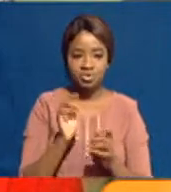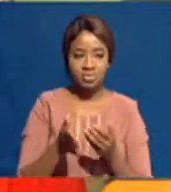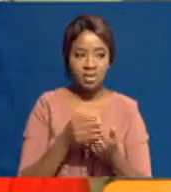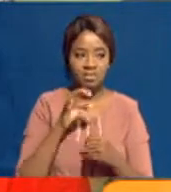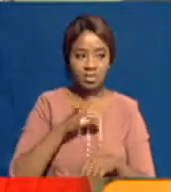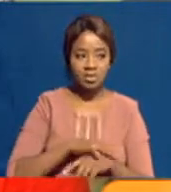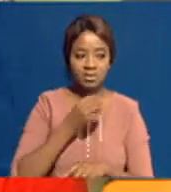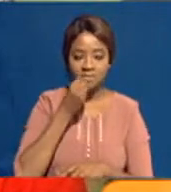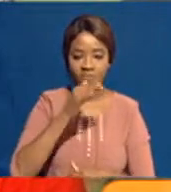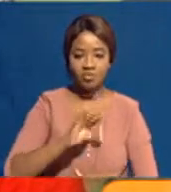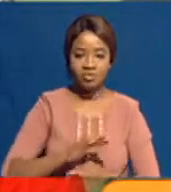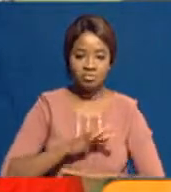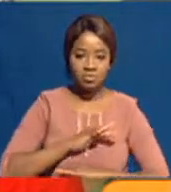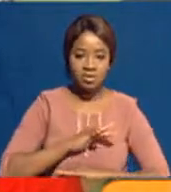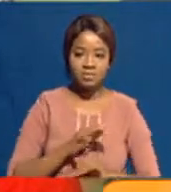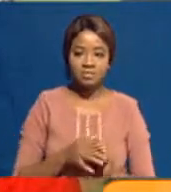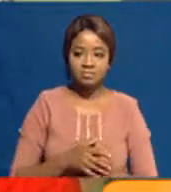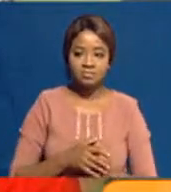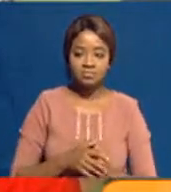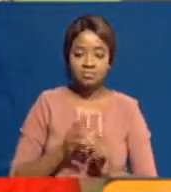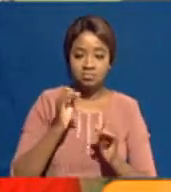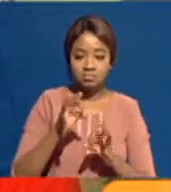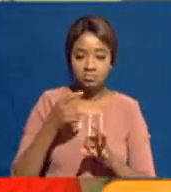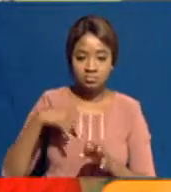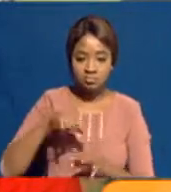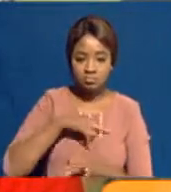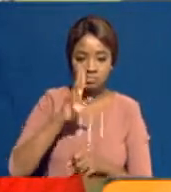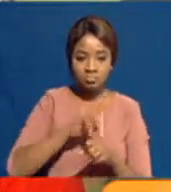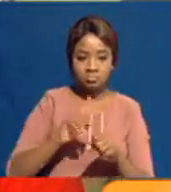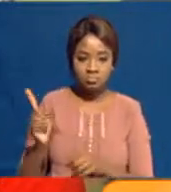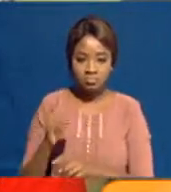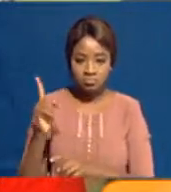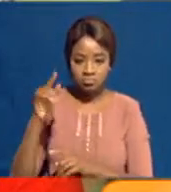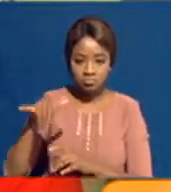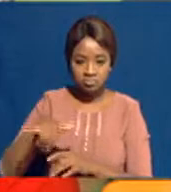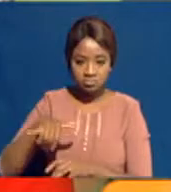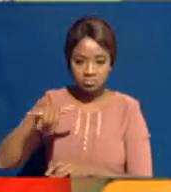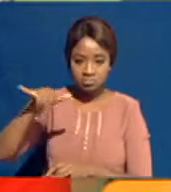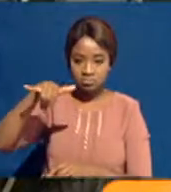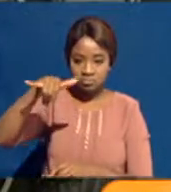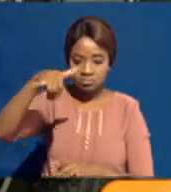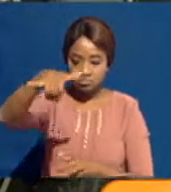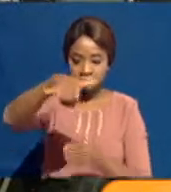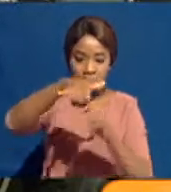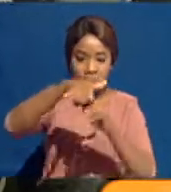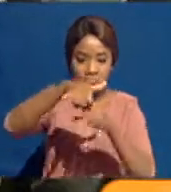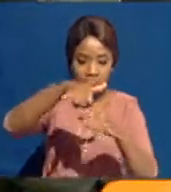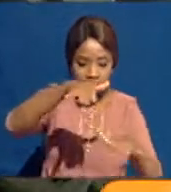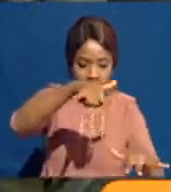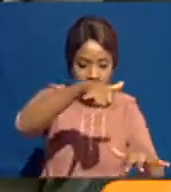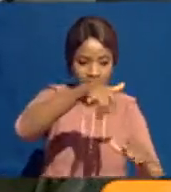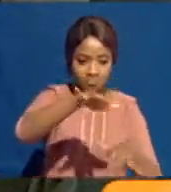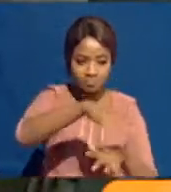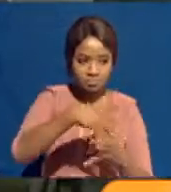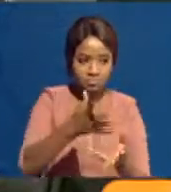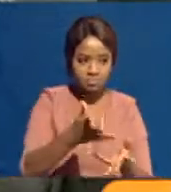initial drone, you're able to have it very particularly targeted in the form that areas that require more attention are given more